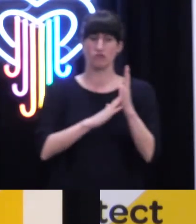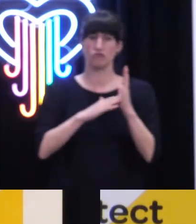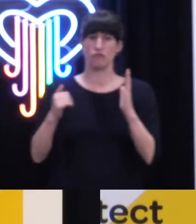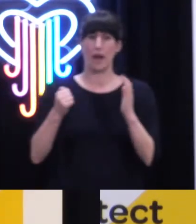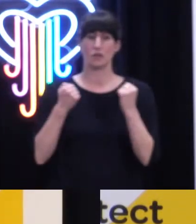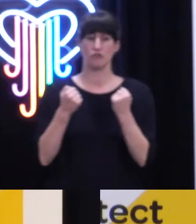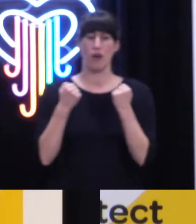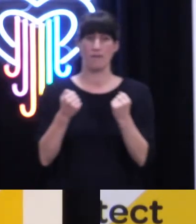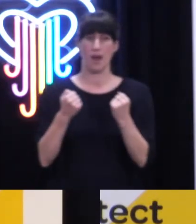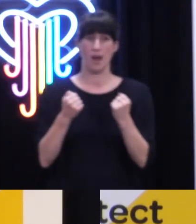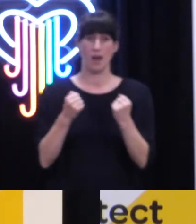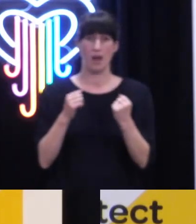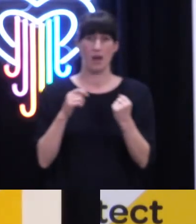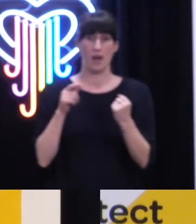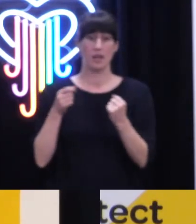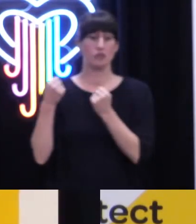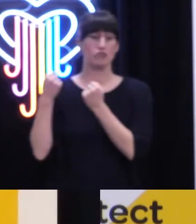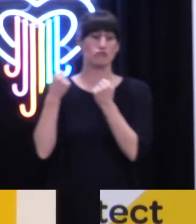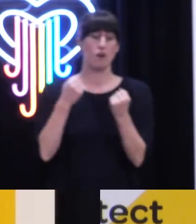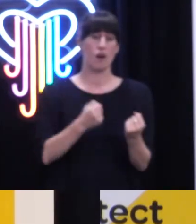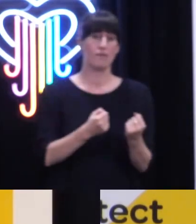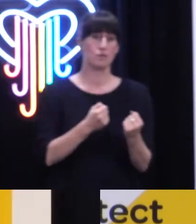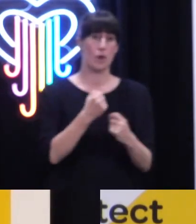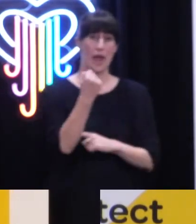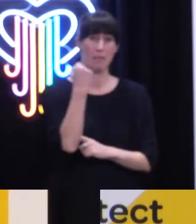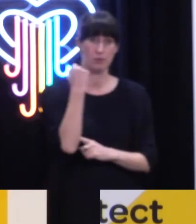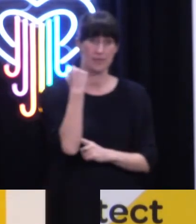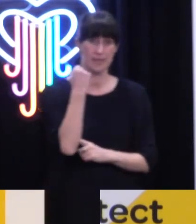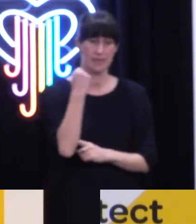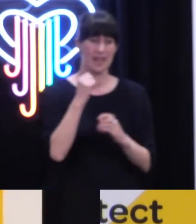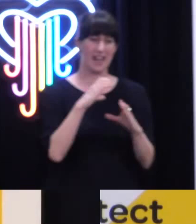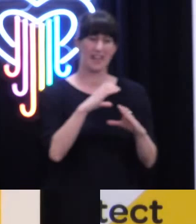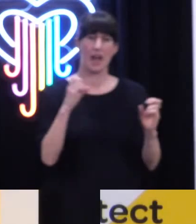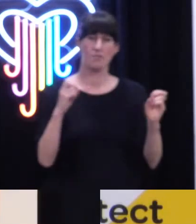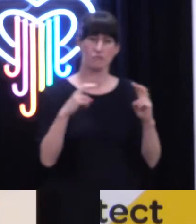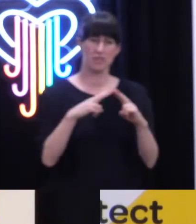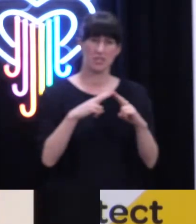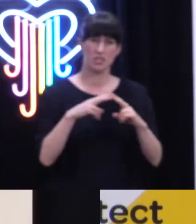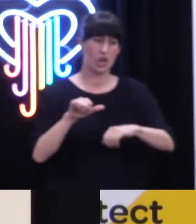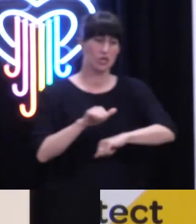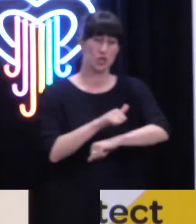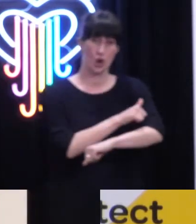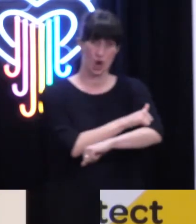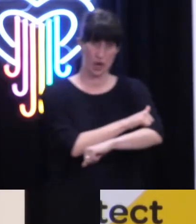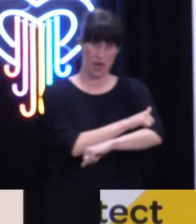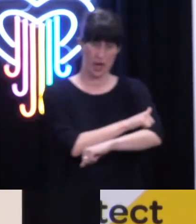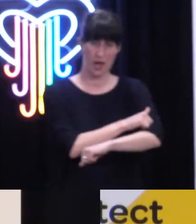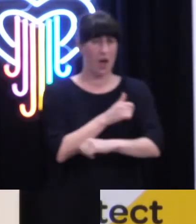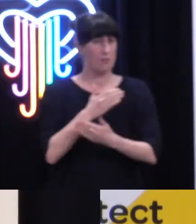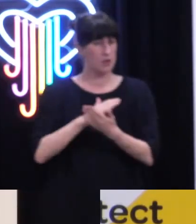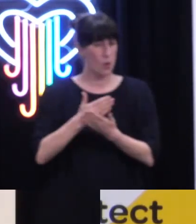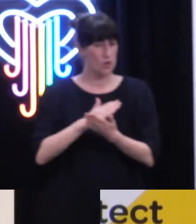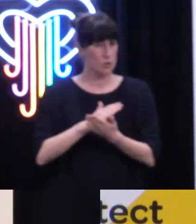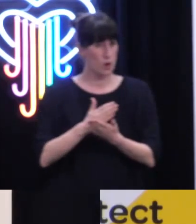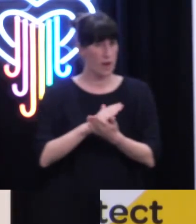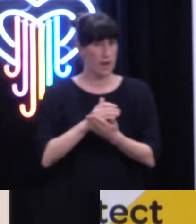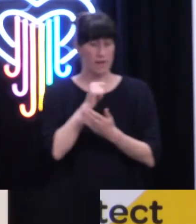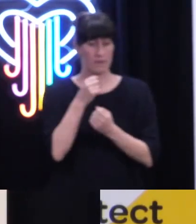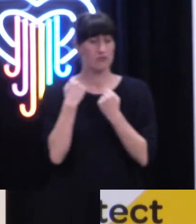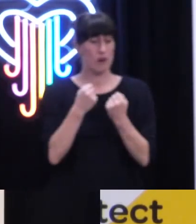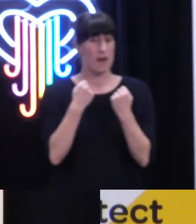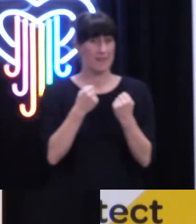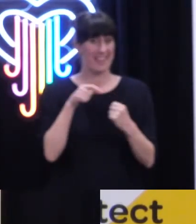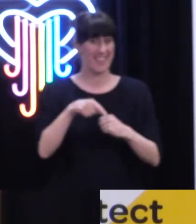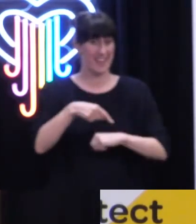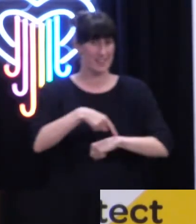travelled to Hamilton, Cambridge and Tauranga. However, we're not sure if this was during the infectious period, and that will come out of the